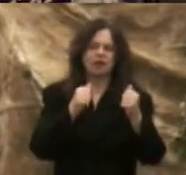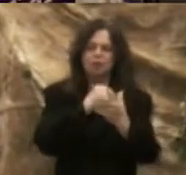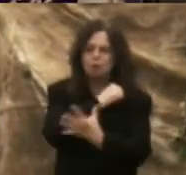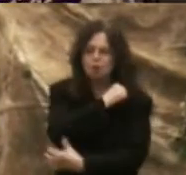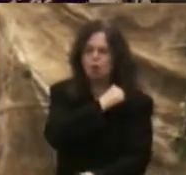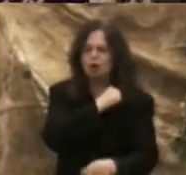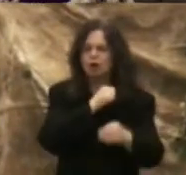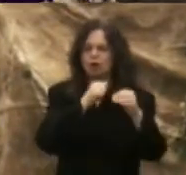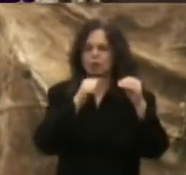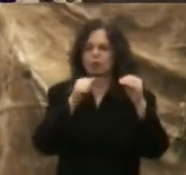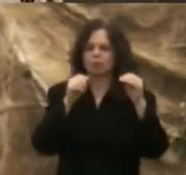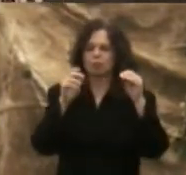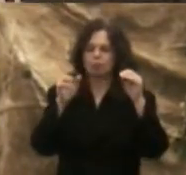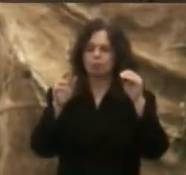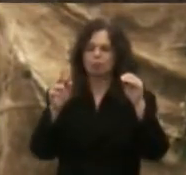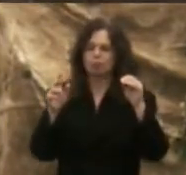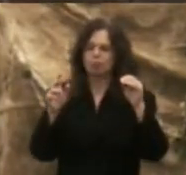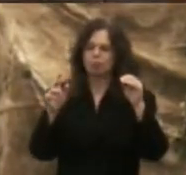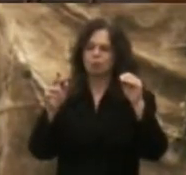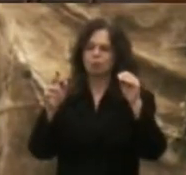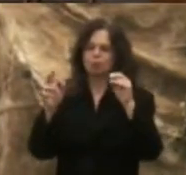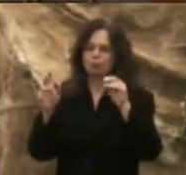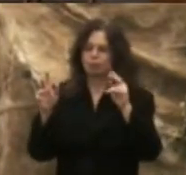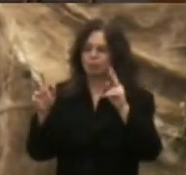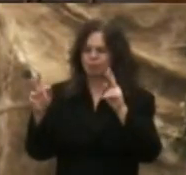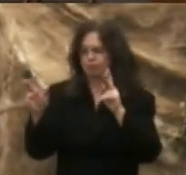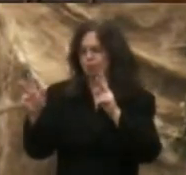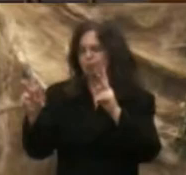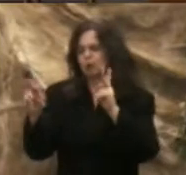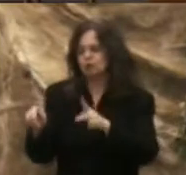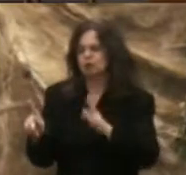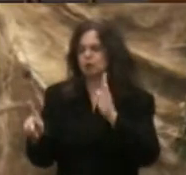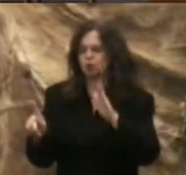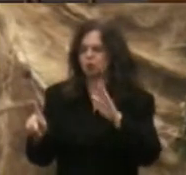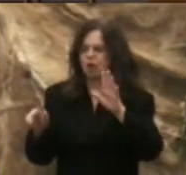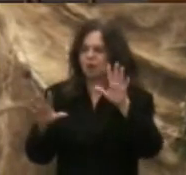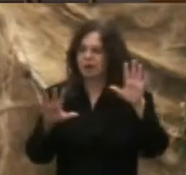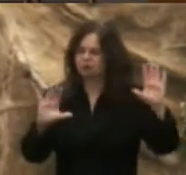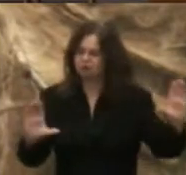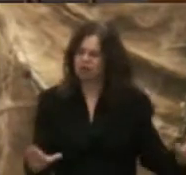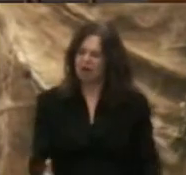whisked off by the angels to enjoy the riches of heaven. And